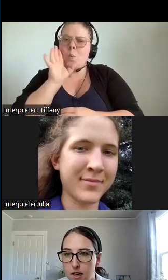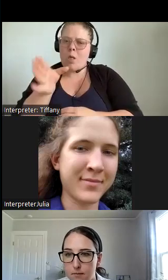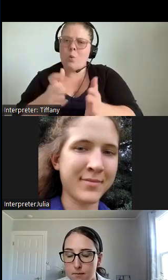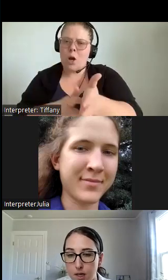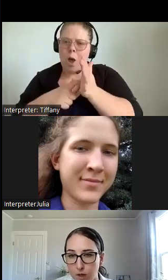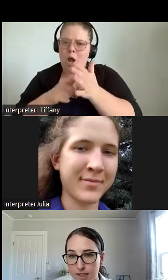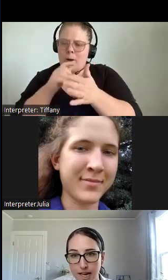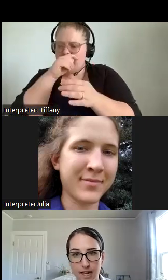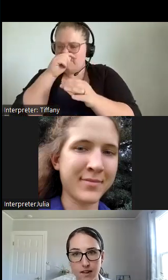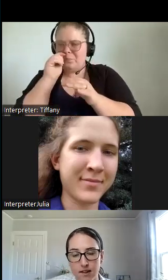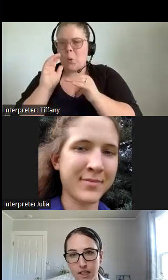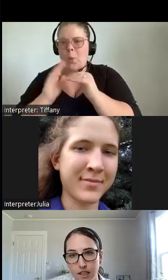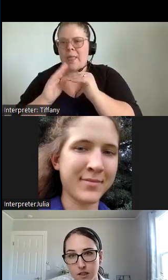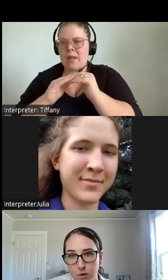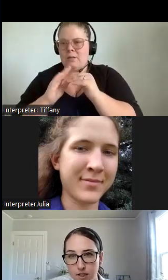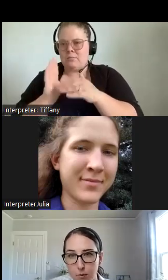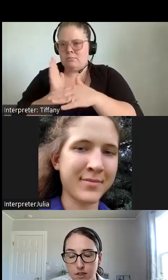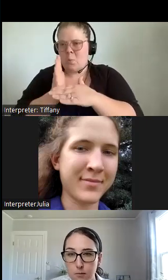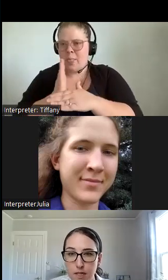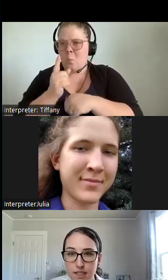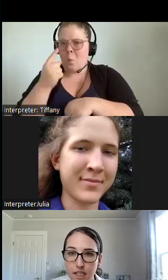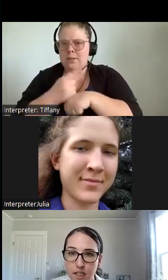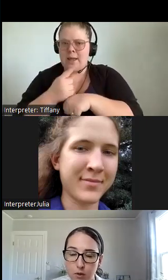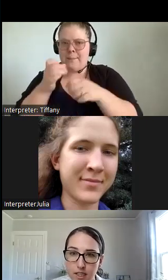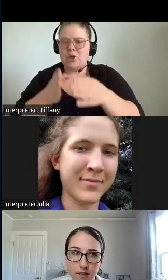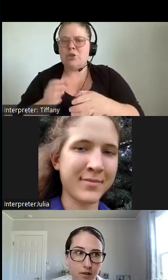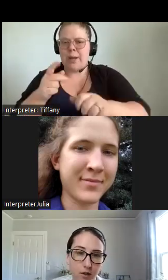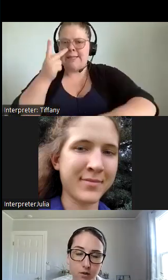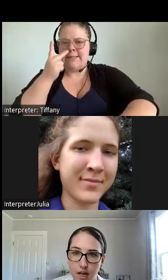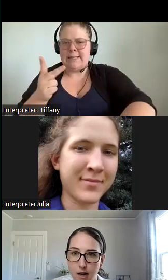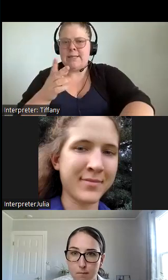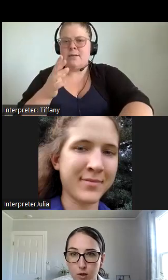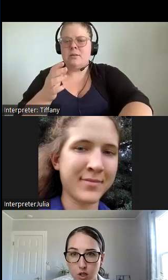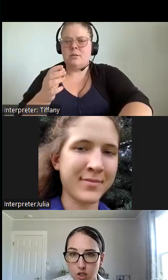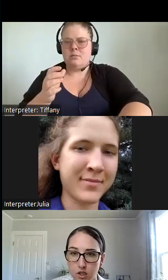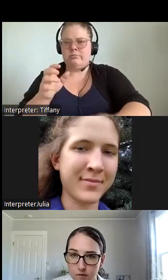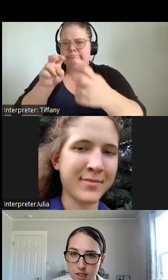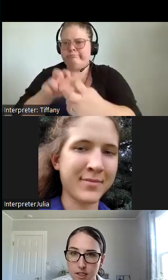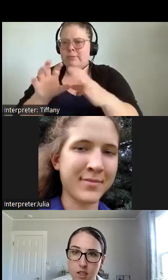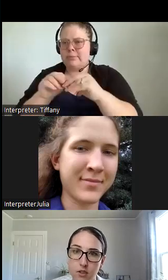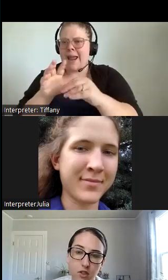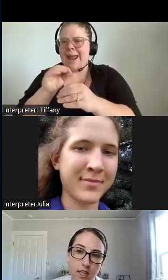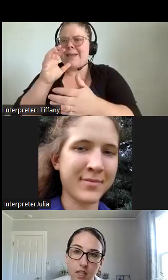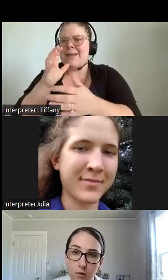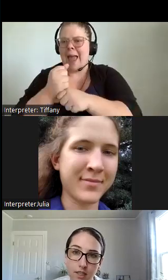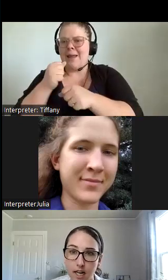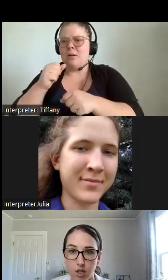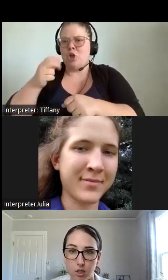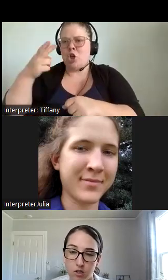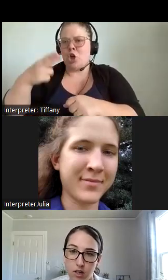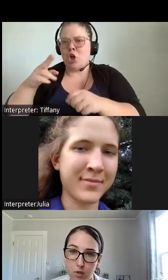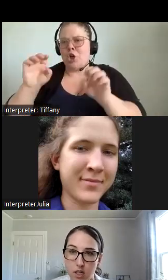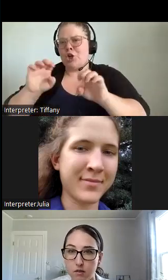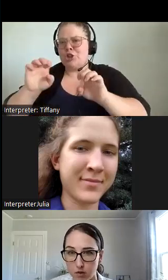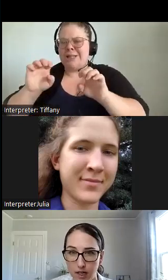within 1 day, that individual is able to be seen and receive those urgent services. So ensuring that you can get